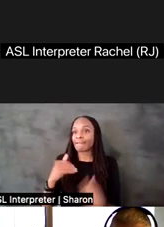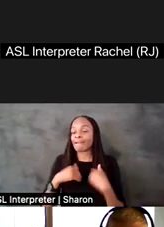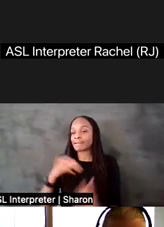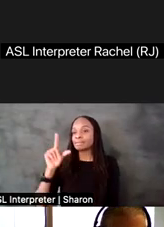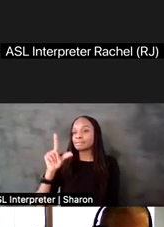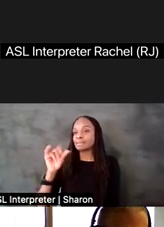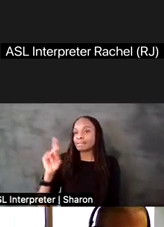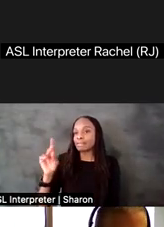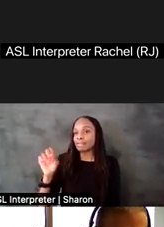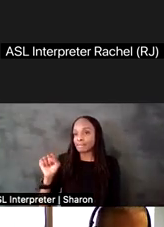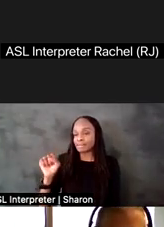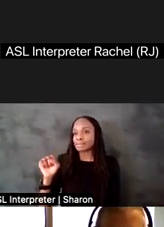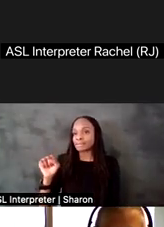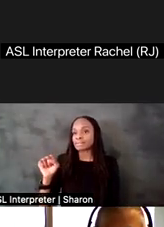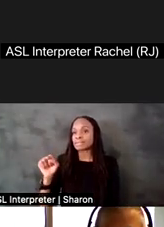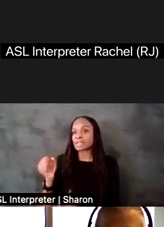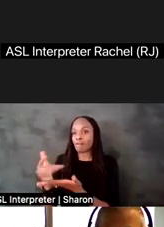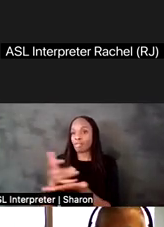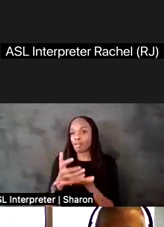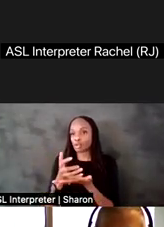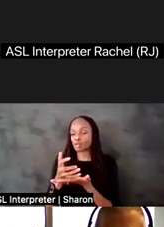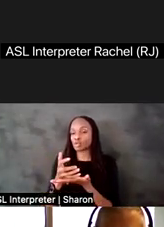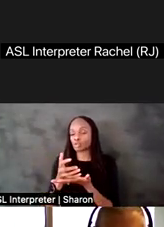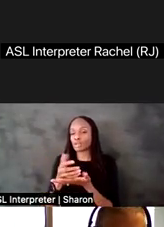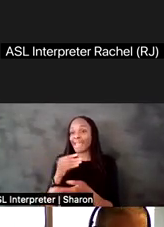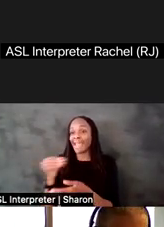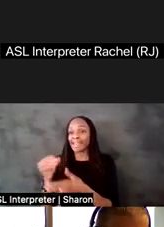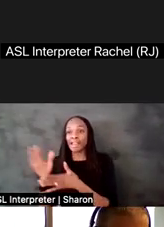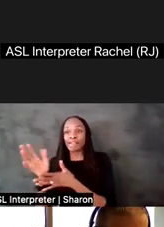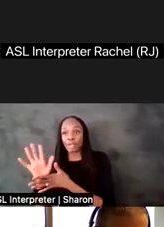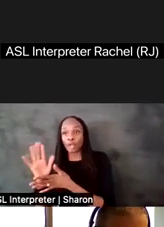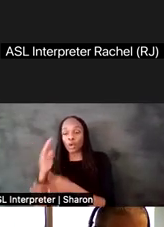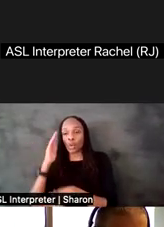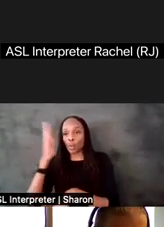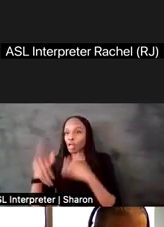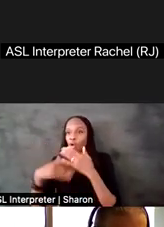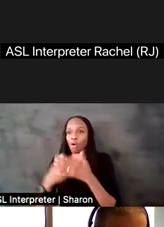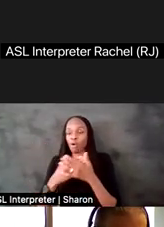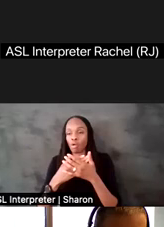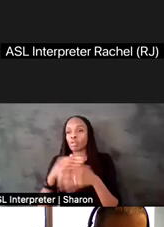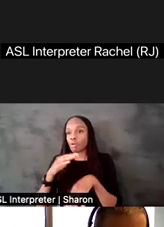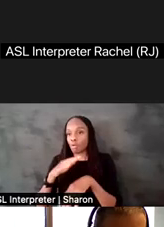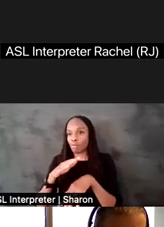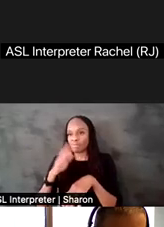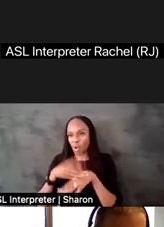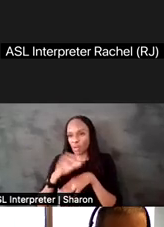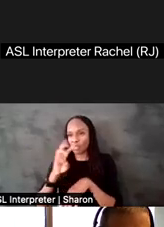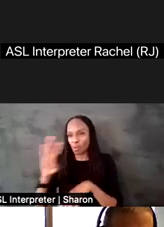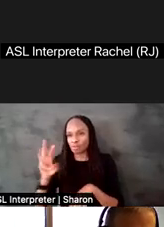a link collection, and the video will be all on the website where you're registered